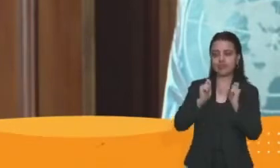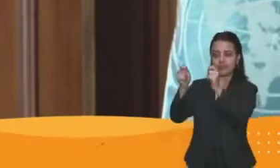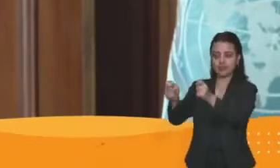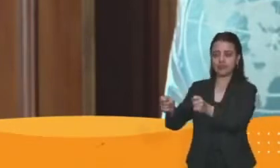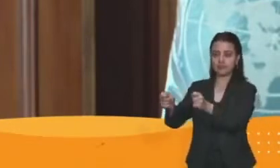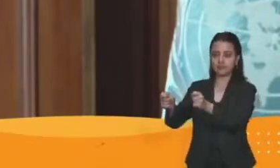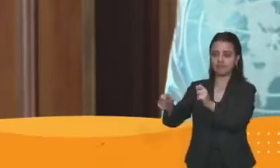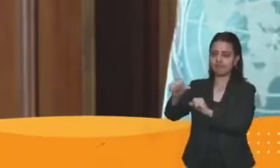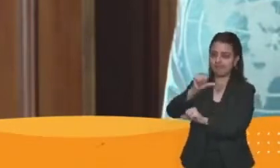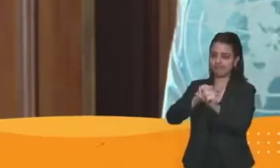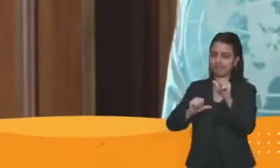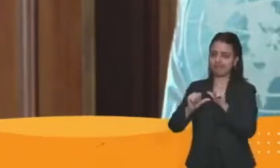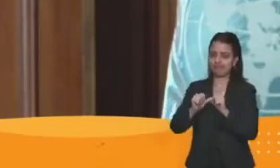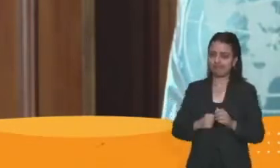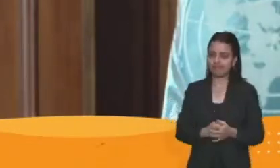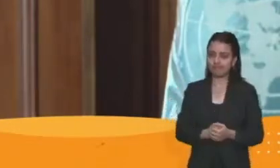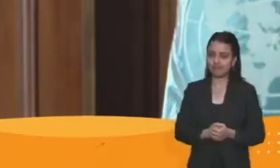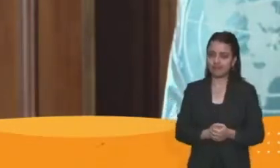of UNODC